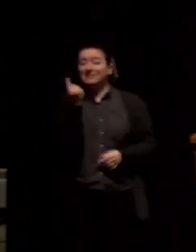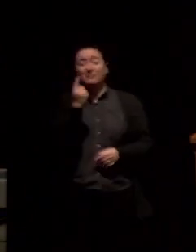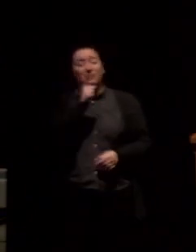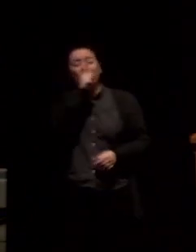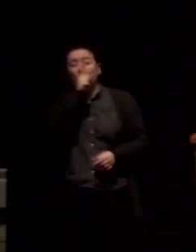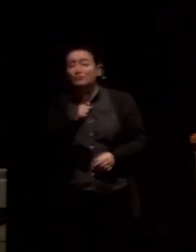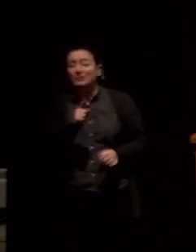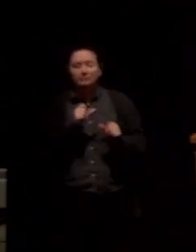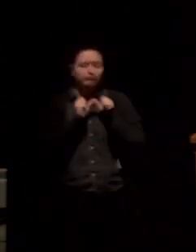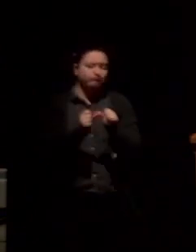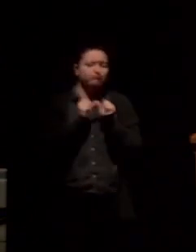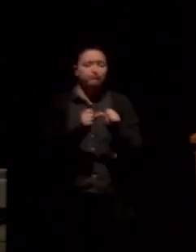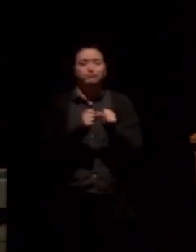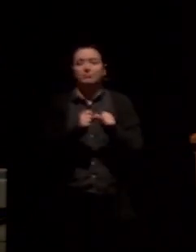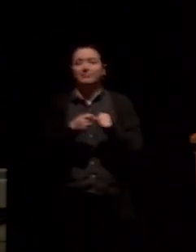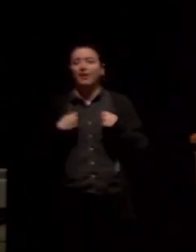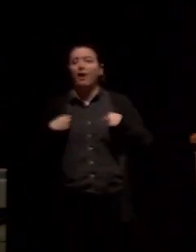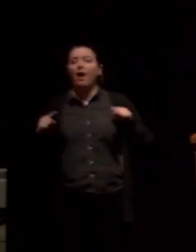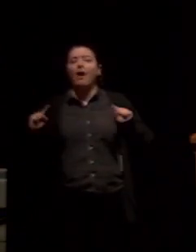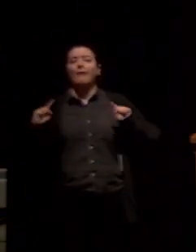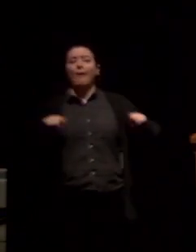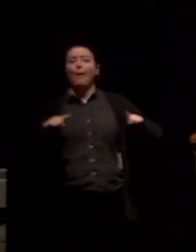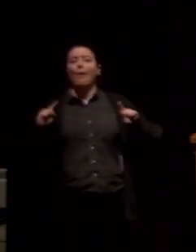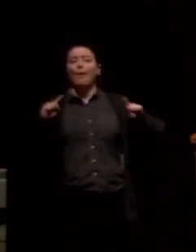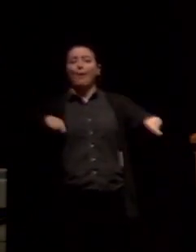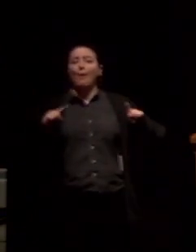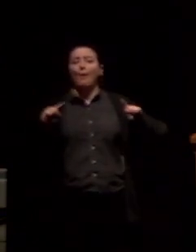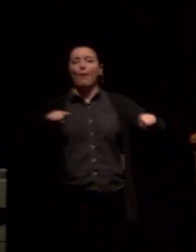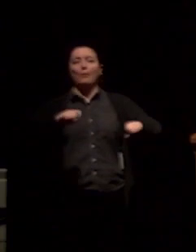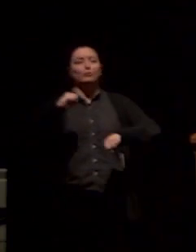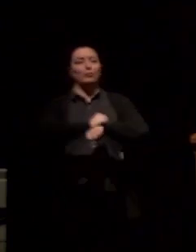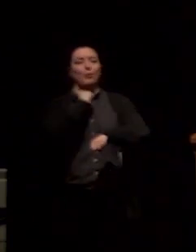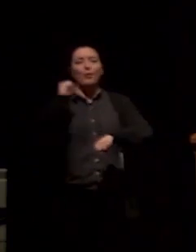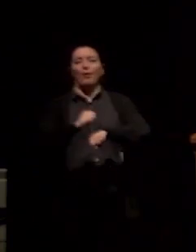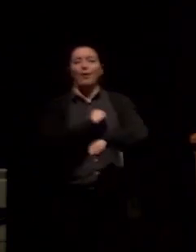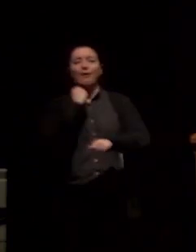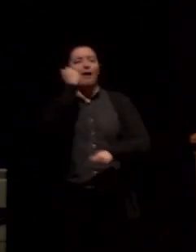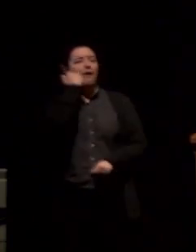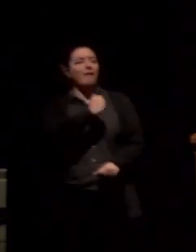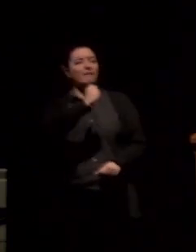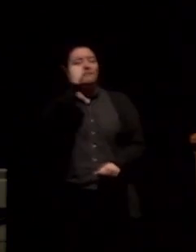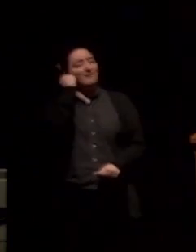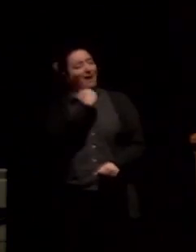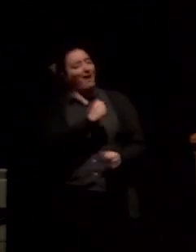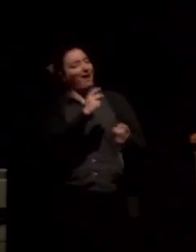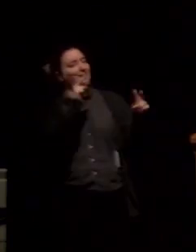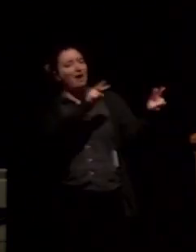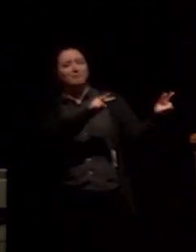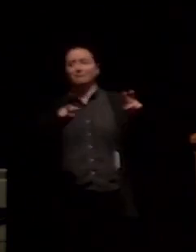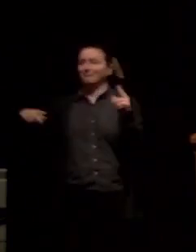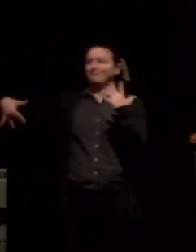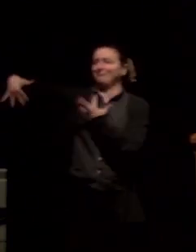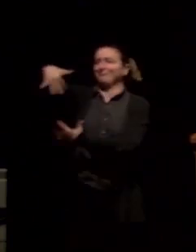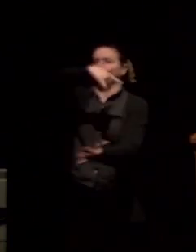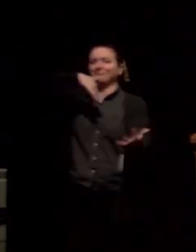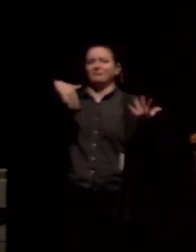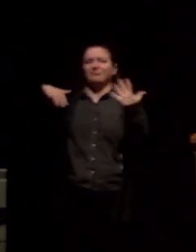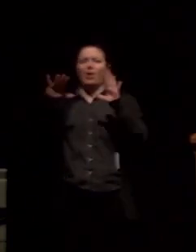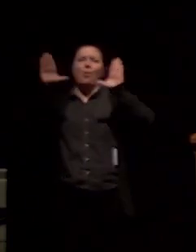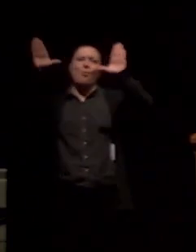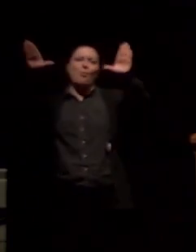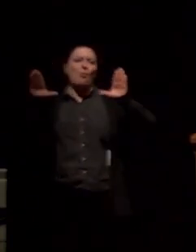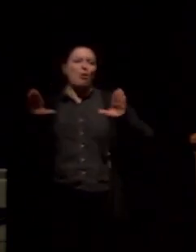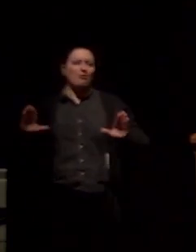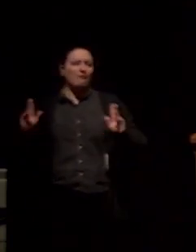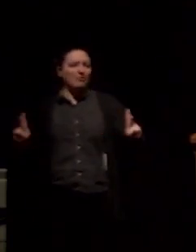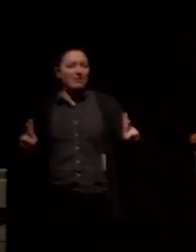work every day and being surrounded by other amazing, wonderful, beautiful people. And when I first came to